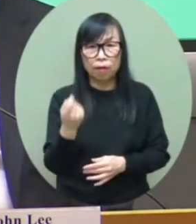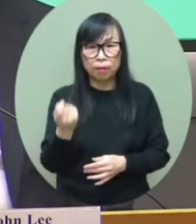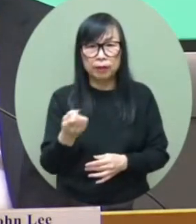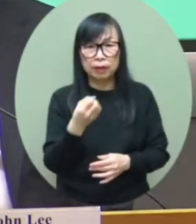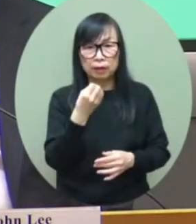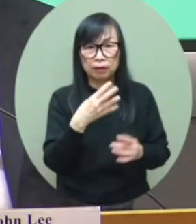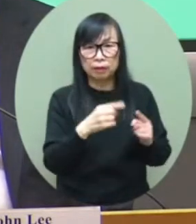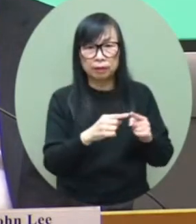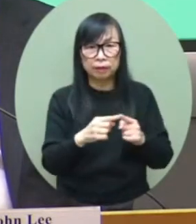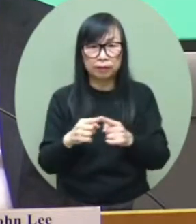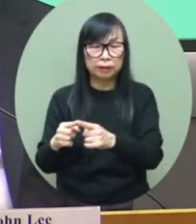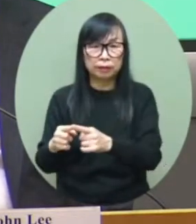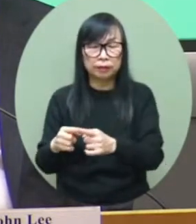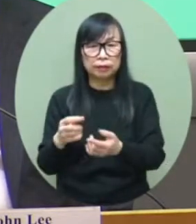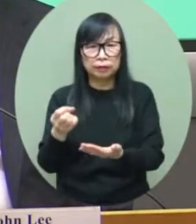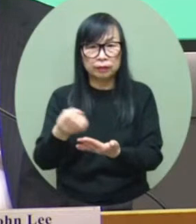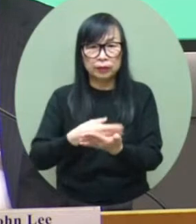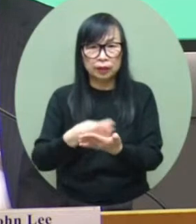facilitation measures.